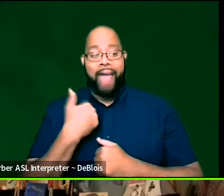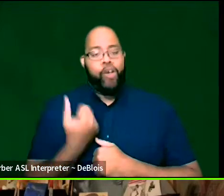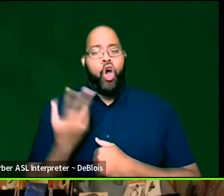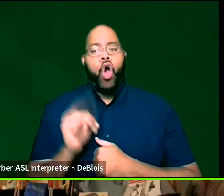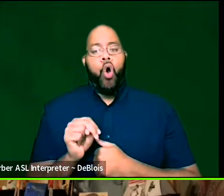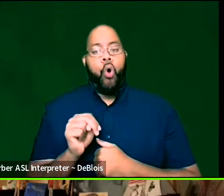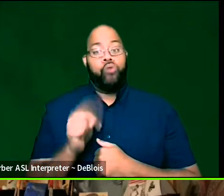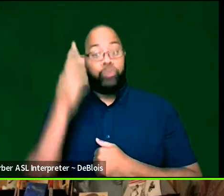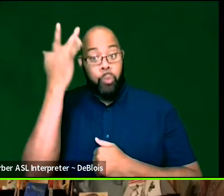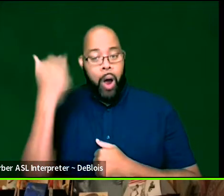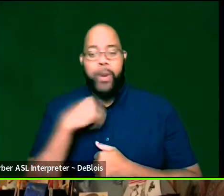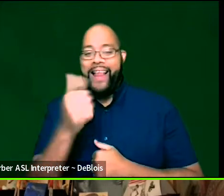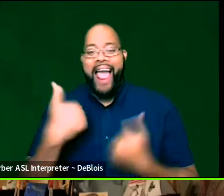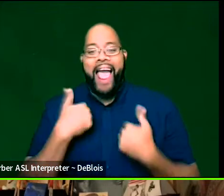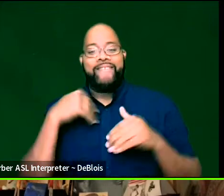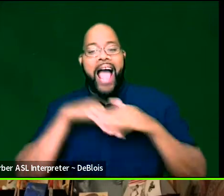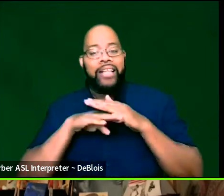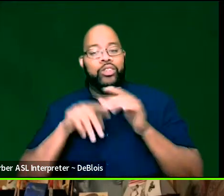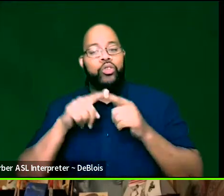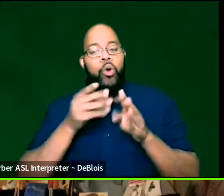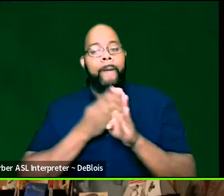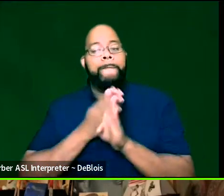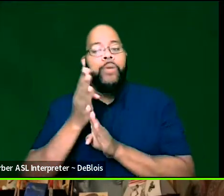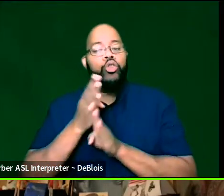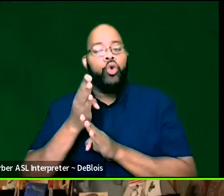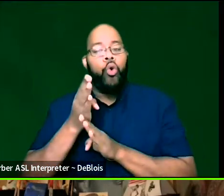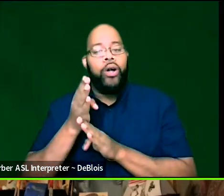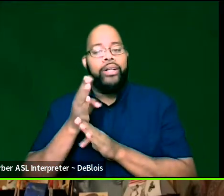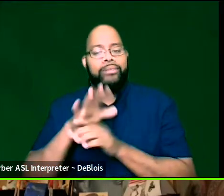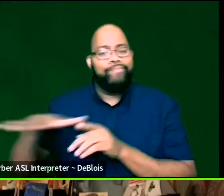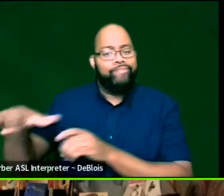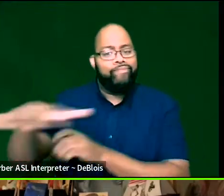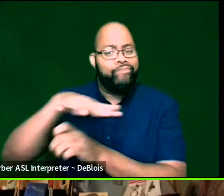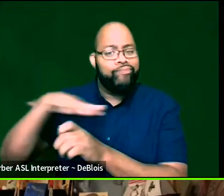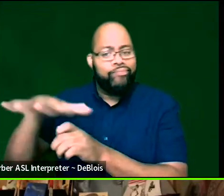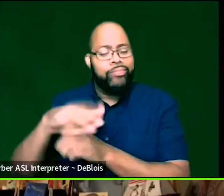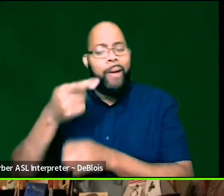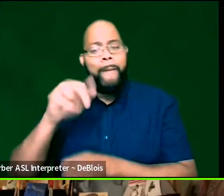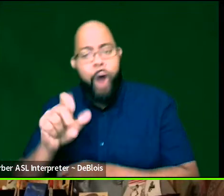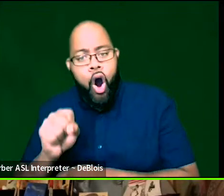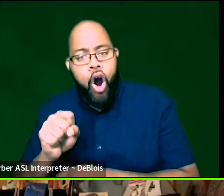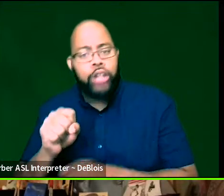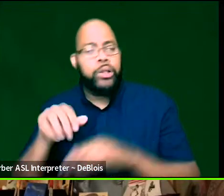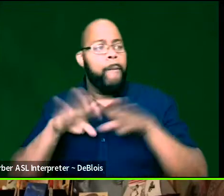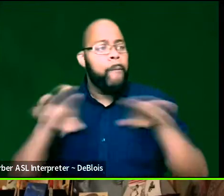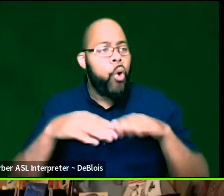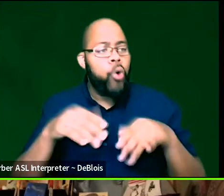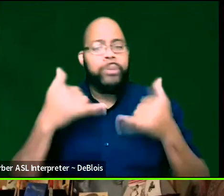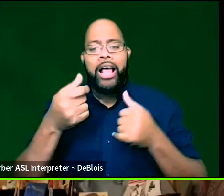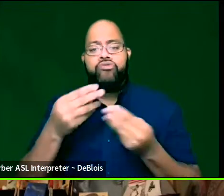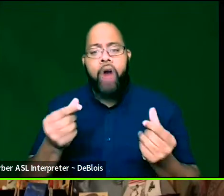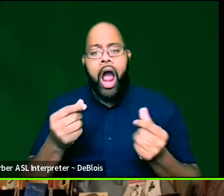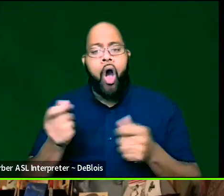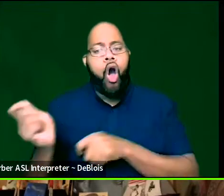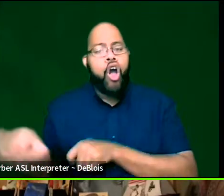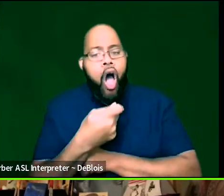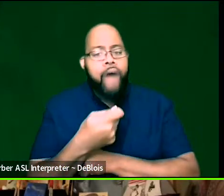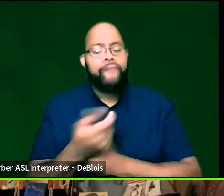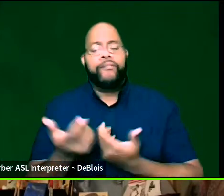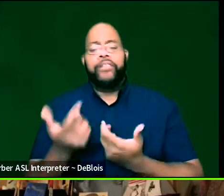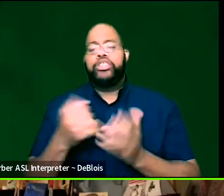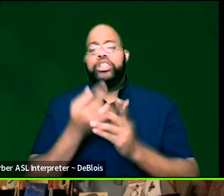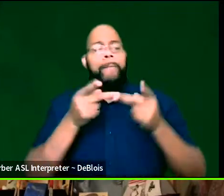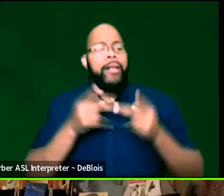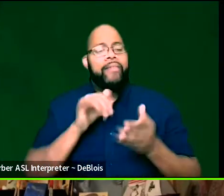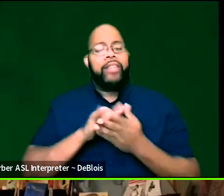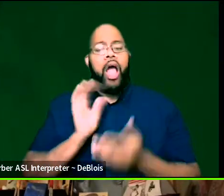own because we did not have access to majority facilities. Parks, pools, playgrounds, golf courses, just places